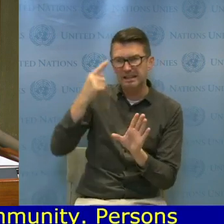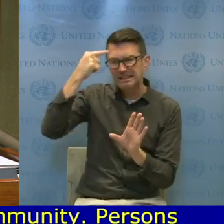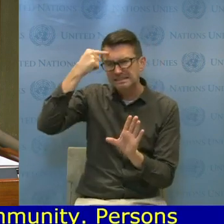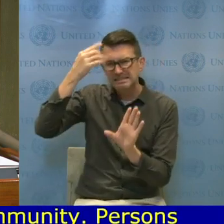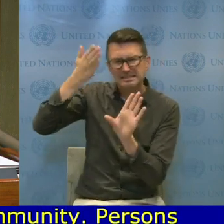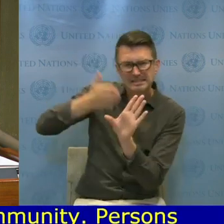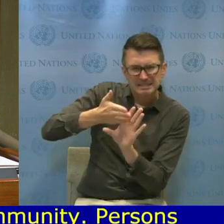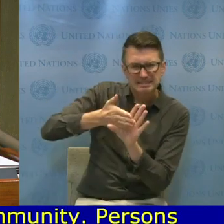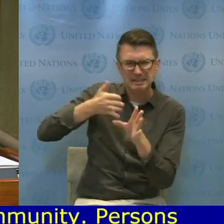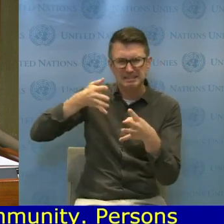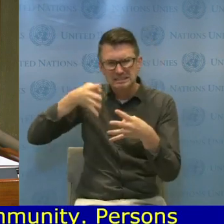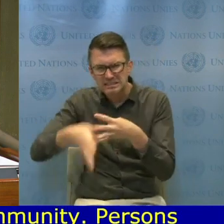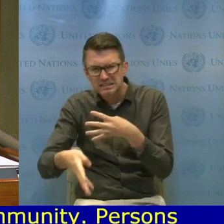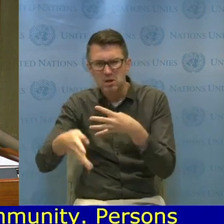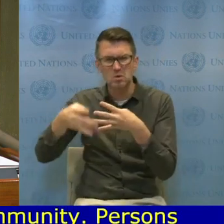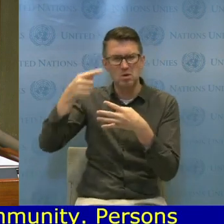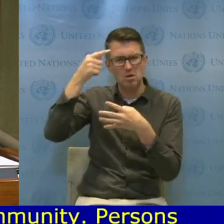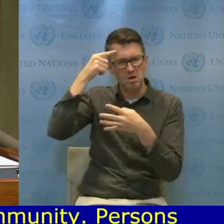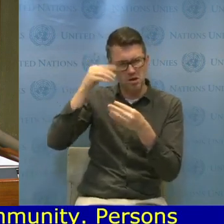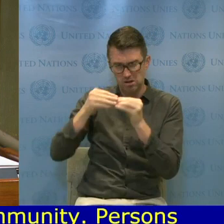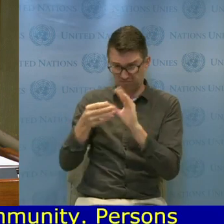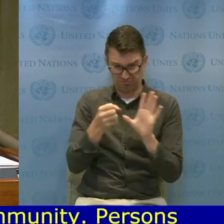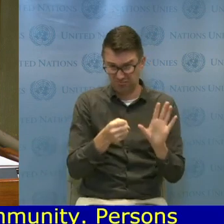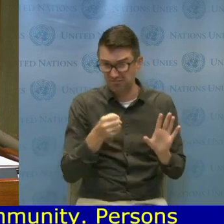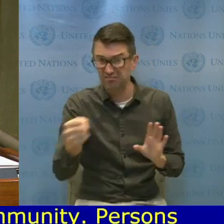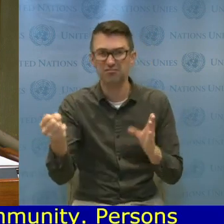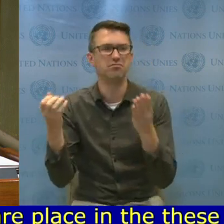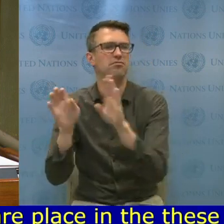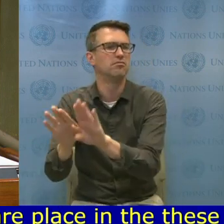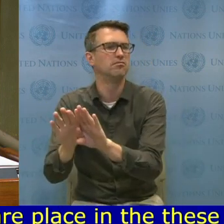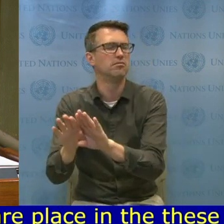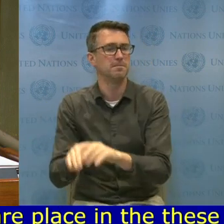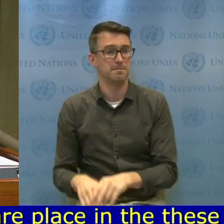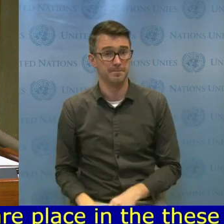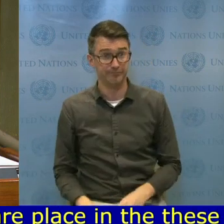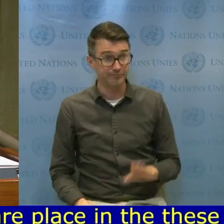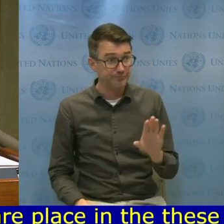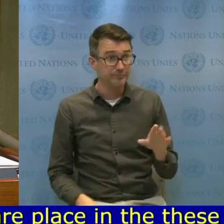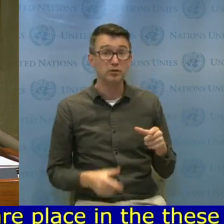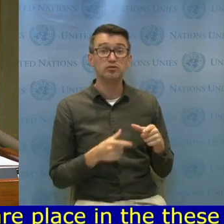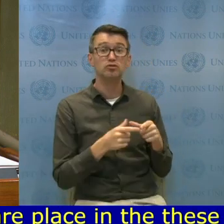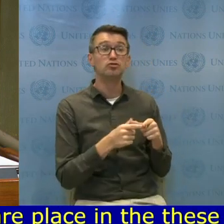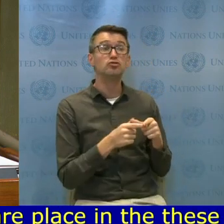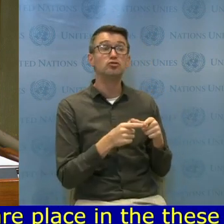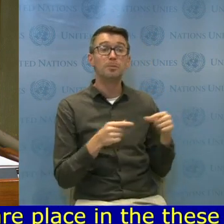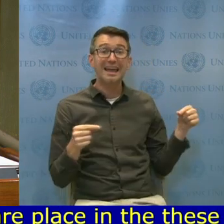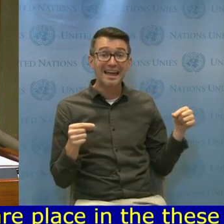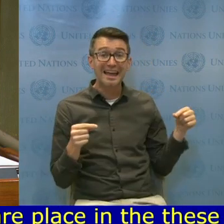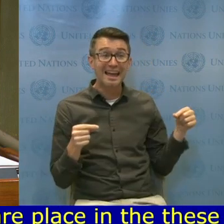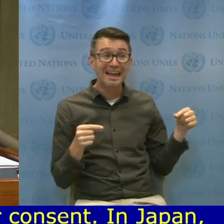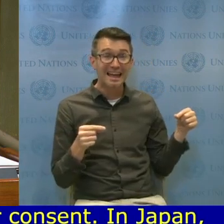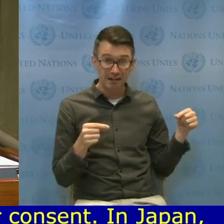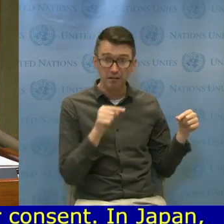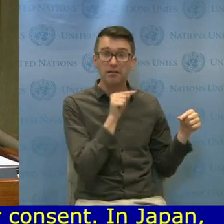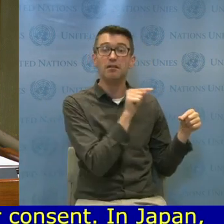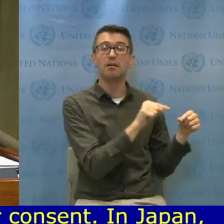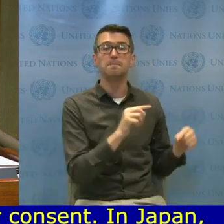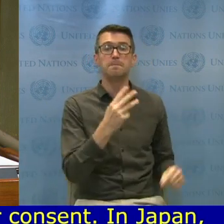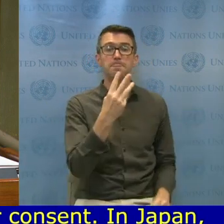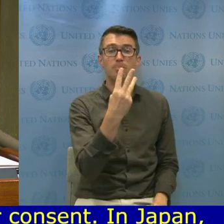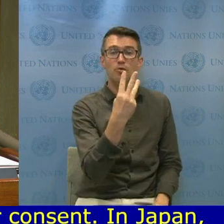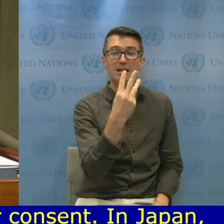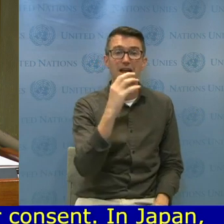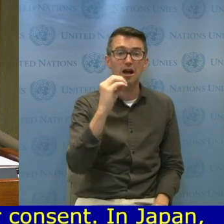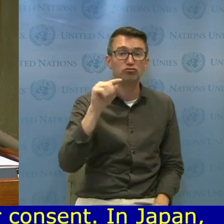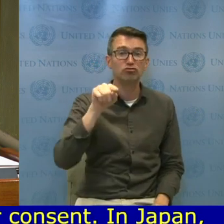nearly 300,000 persons with psychosocial disability are placed in mental asylum